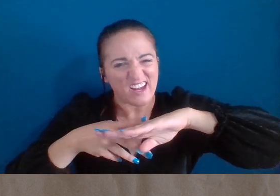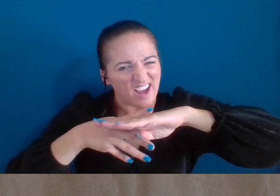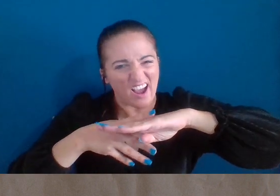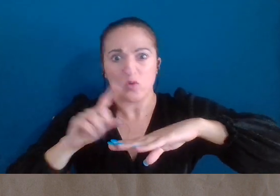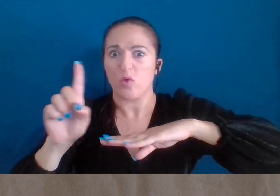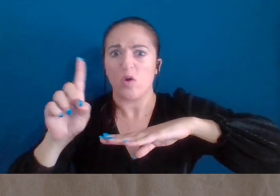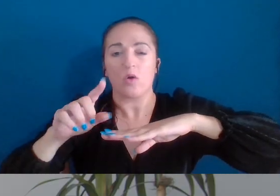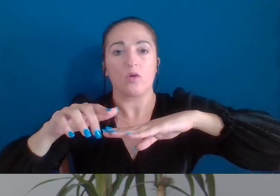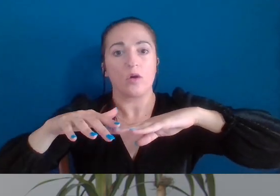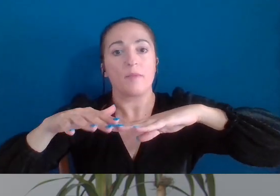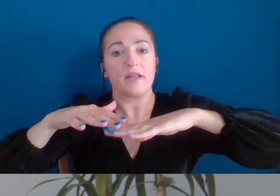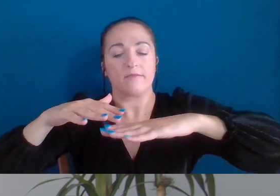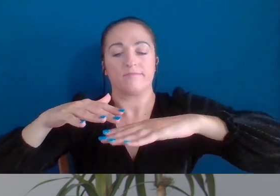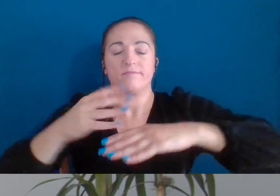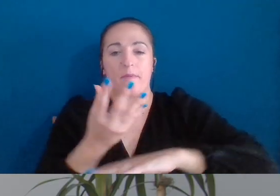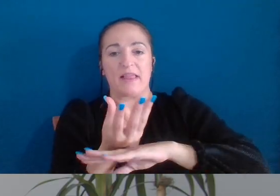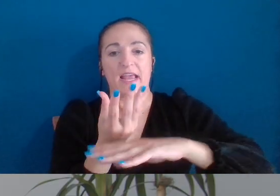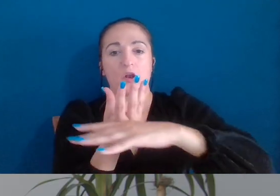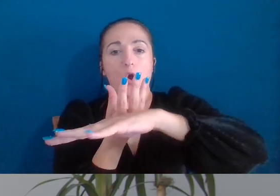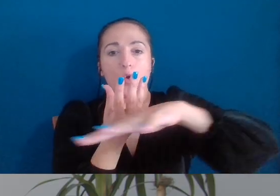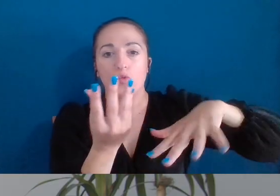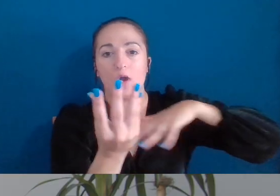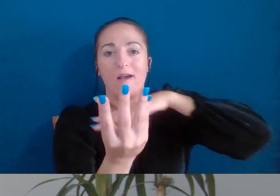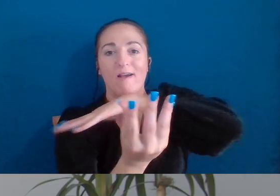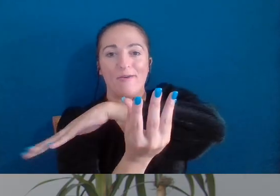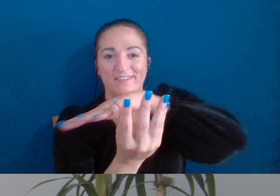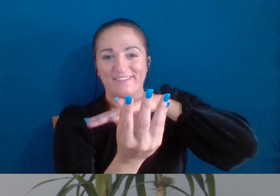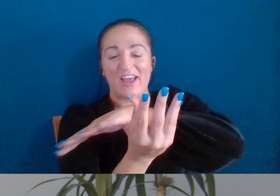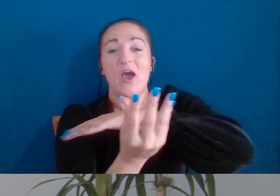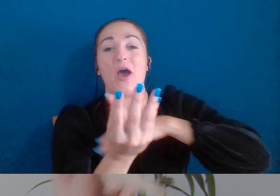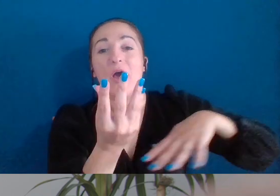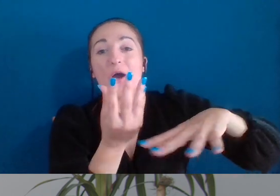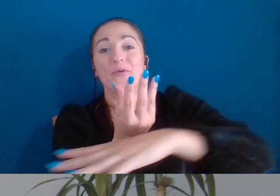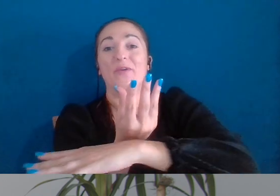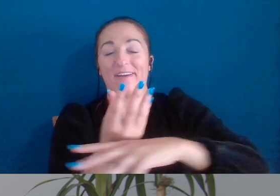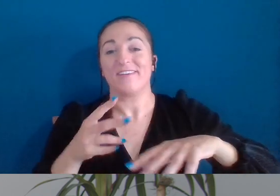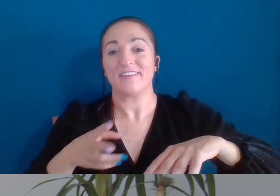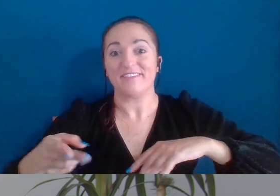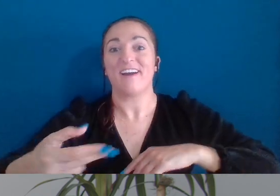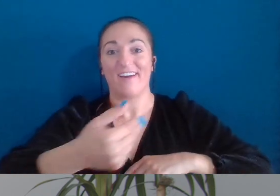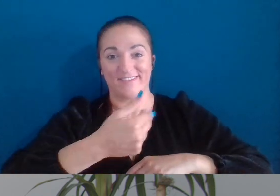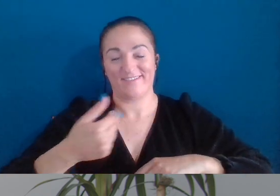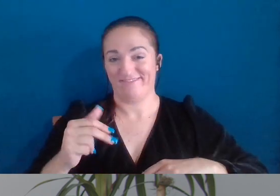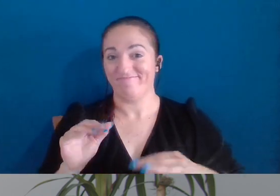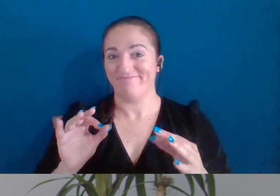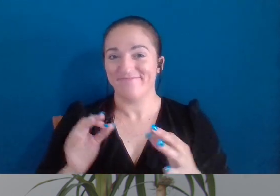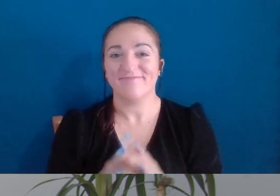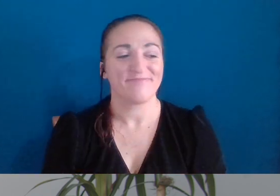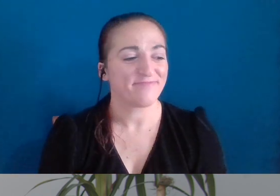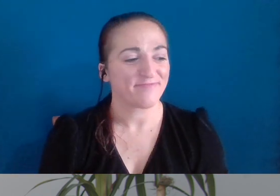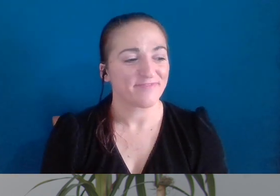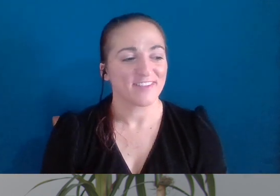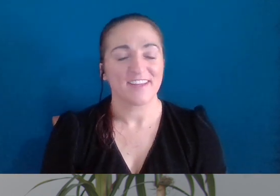Make sure I'm not interfering with our plant. There we go. Now I'm going to put this over here.